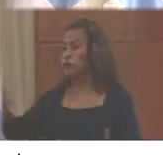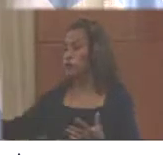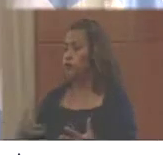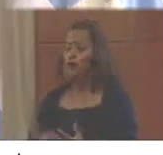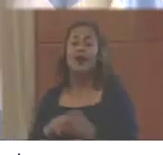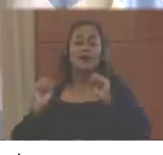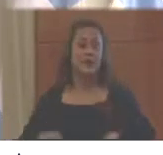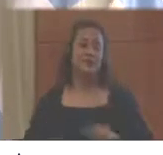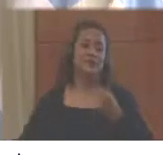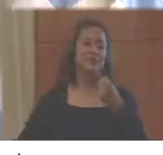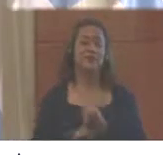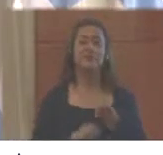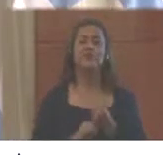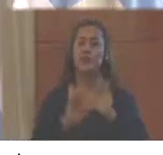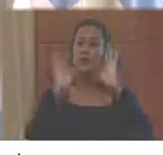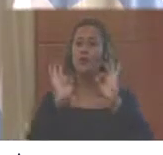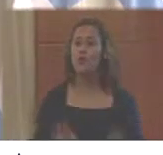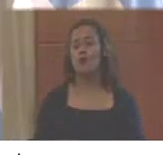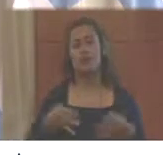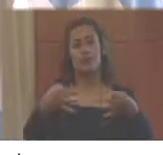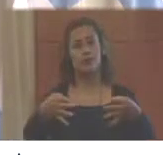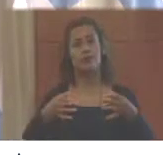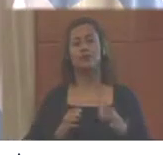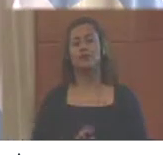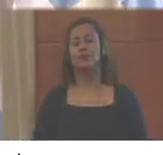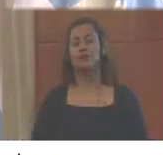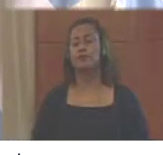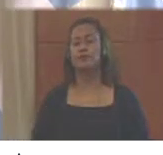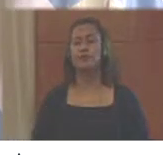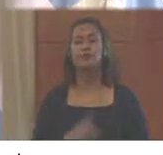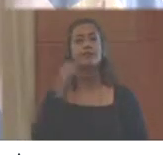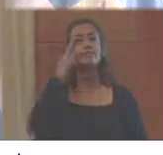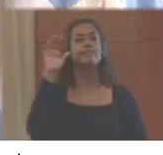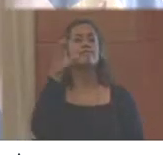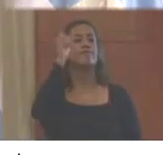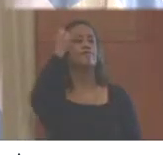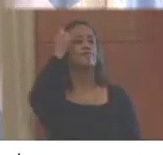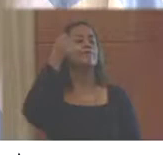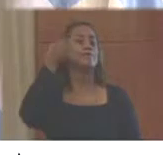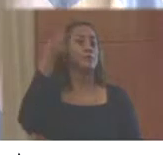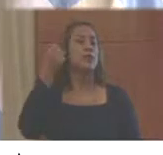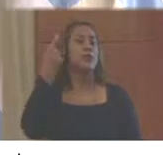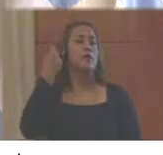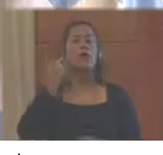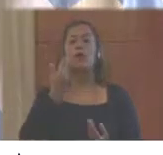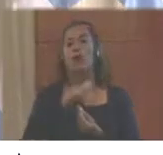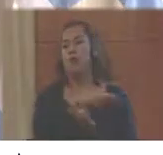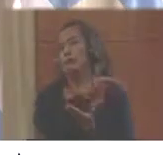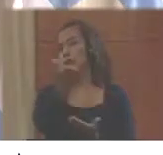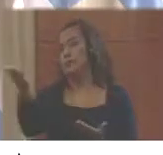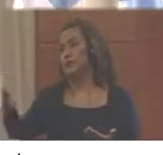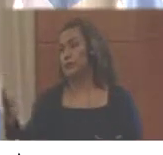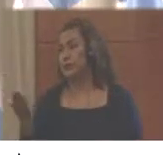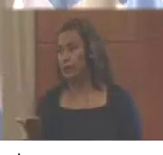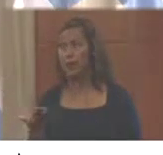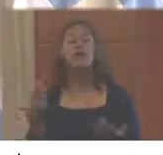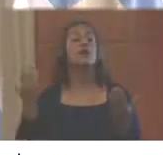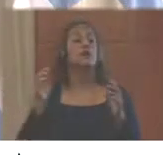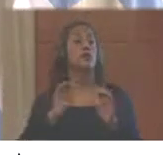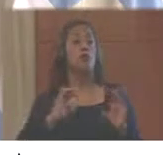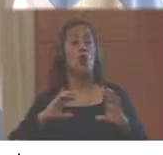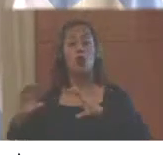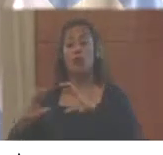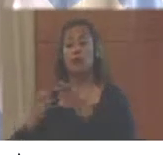us, who we can count on before an emergency will make us more effective at the time of disaster. And